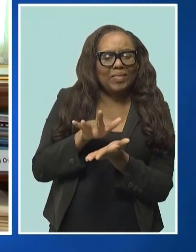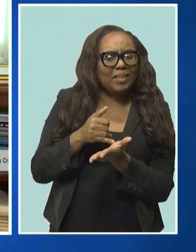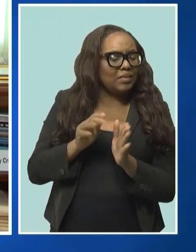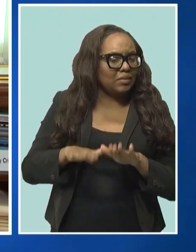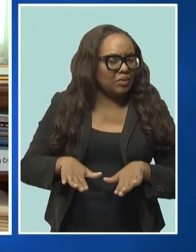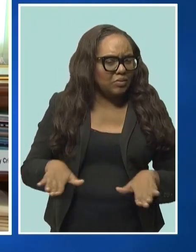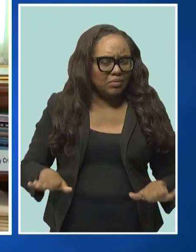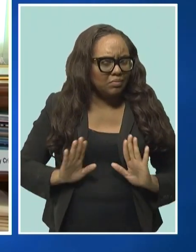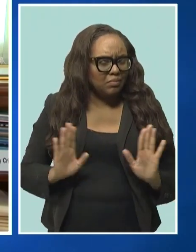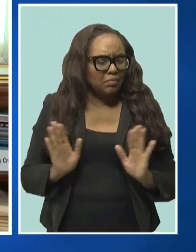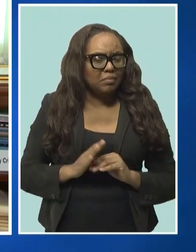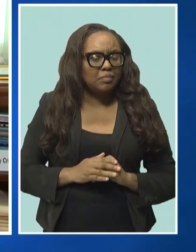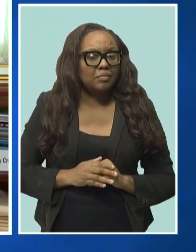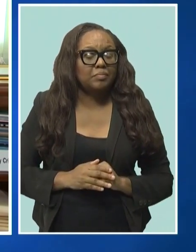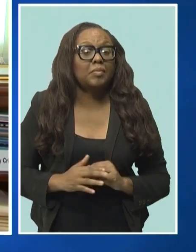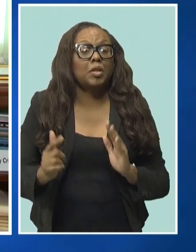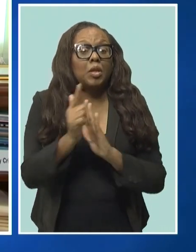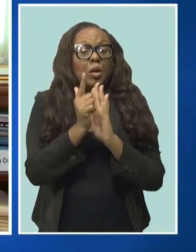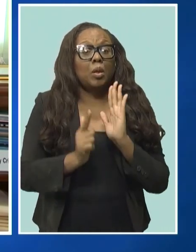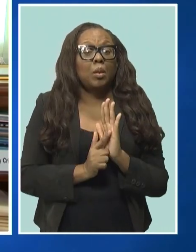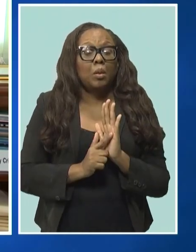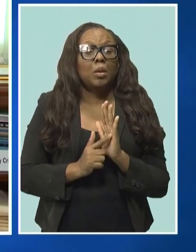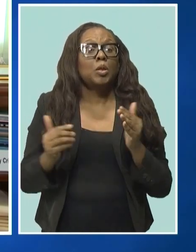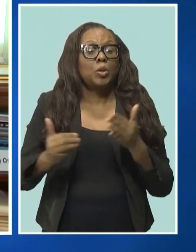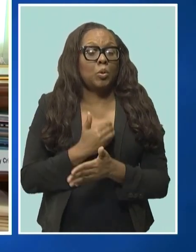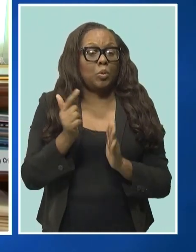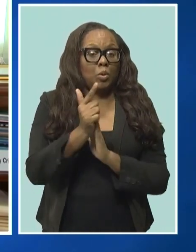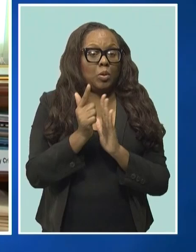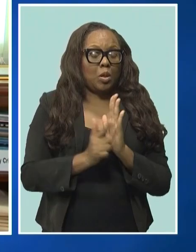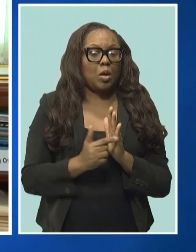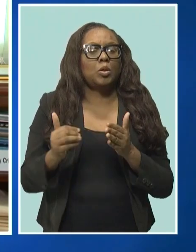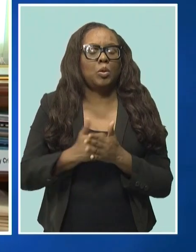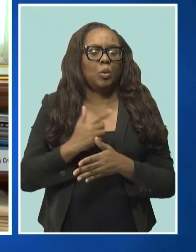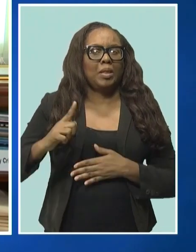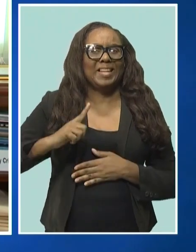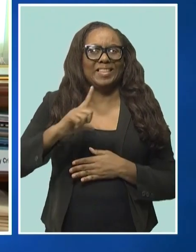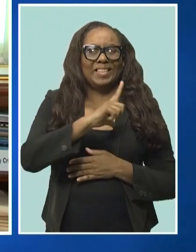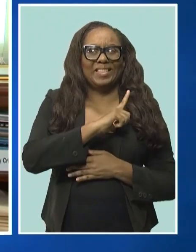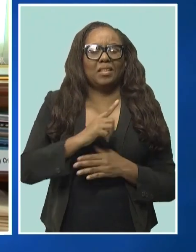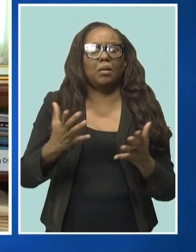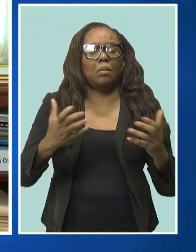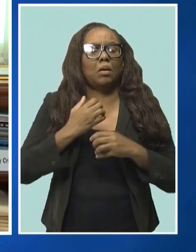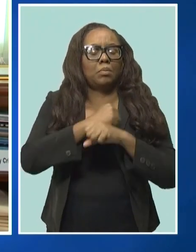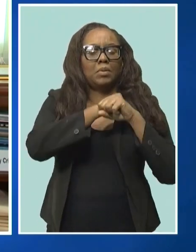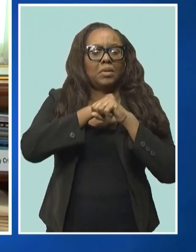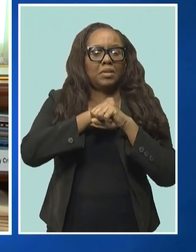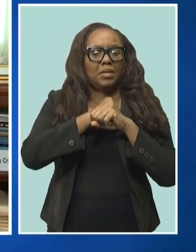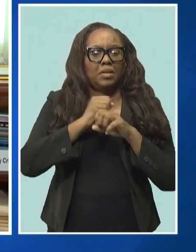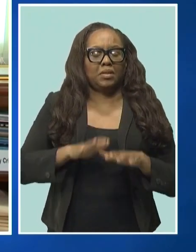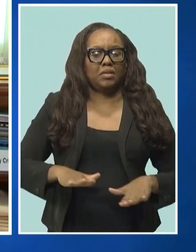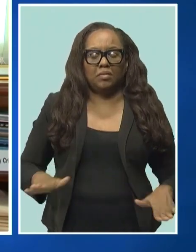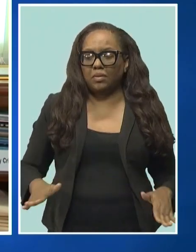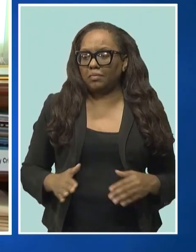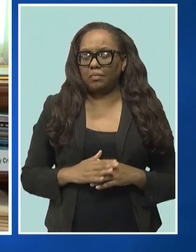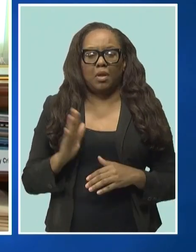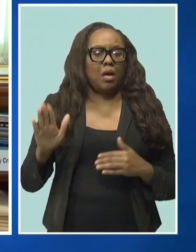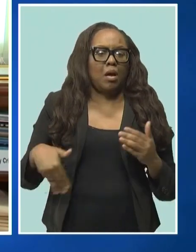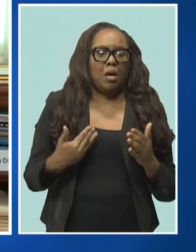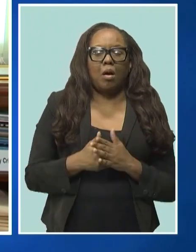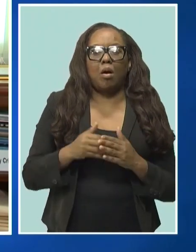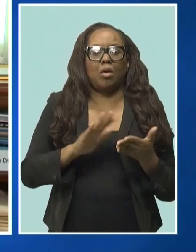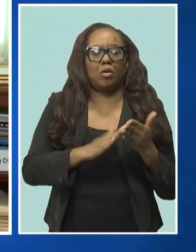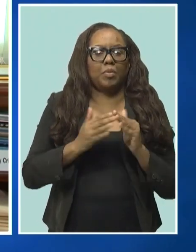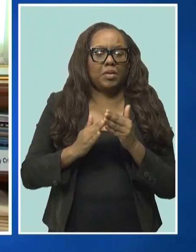This legislation is about protecting children from those in our community, which exists in every community around the globe,